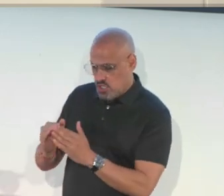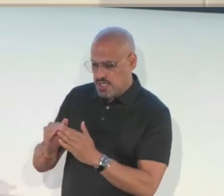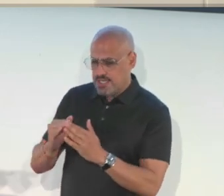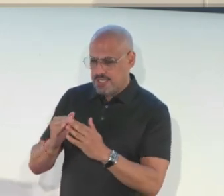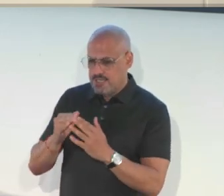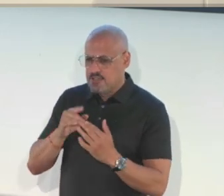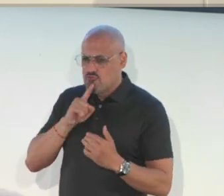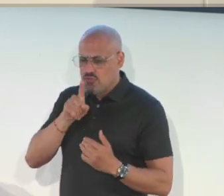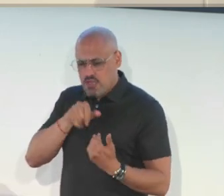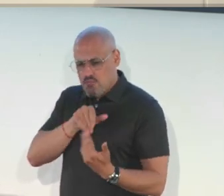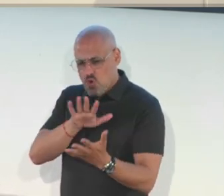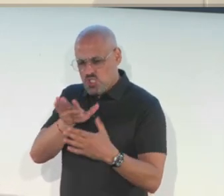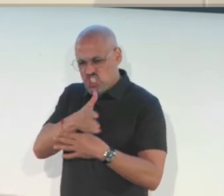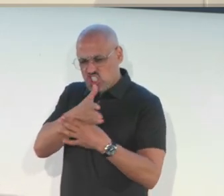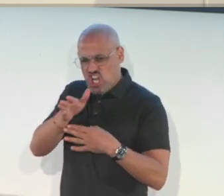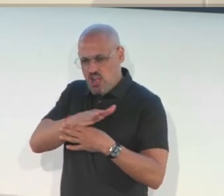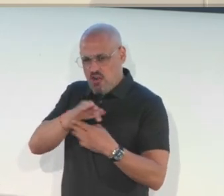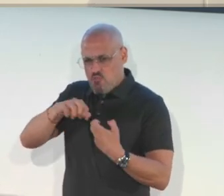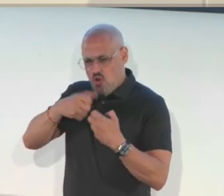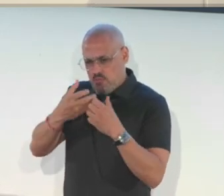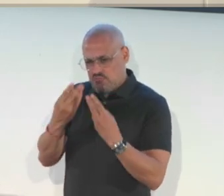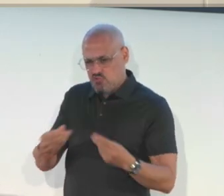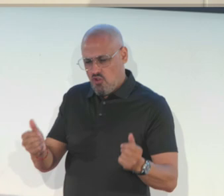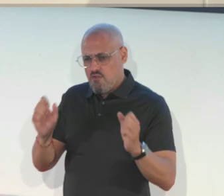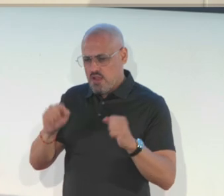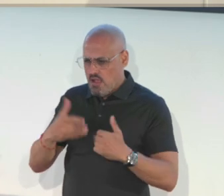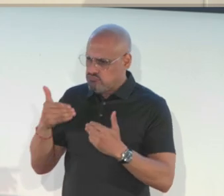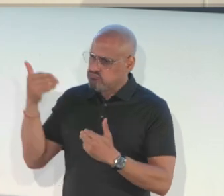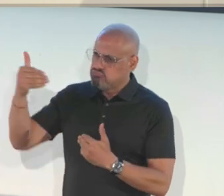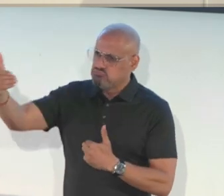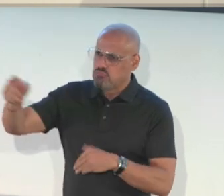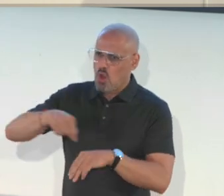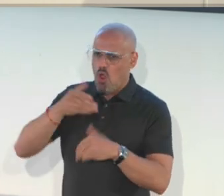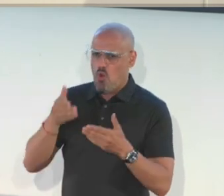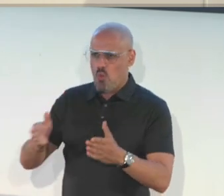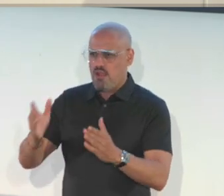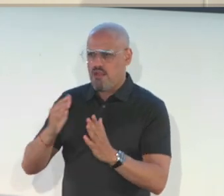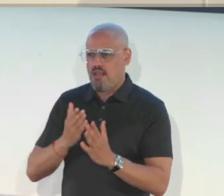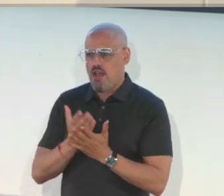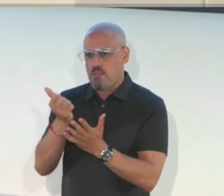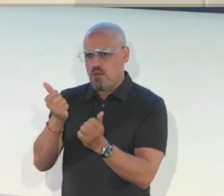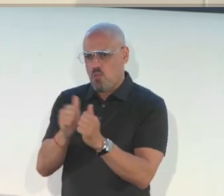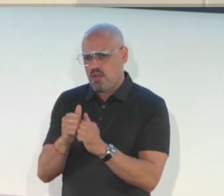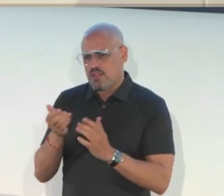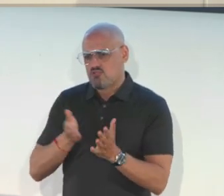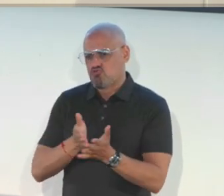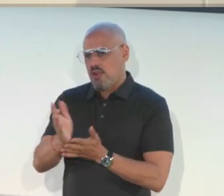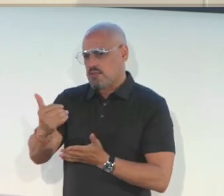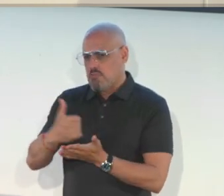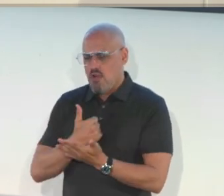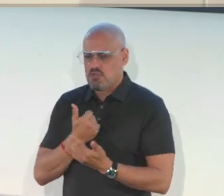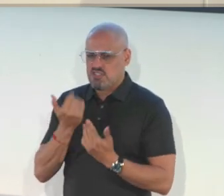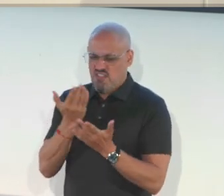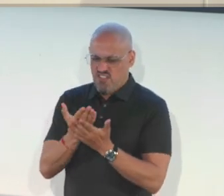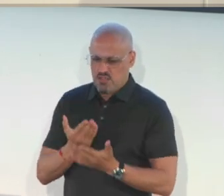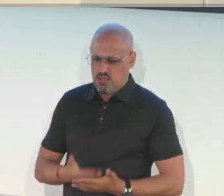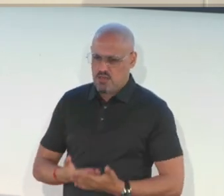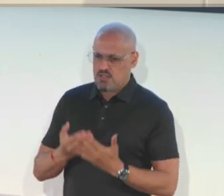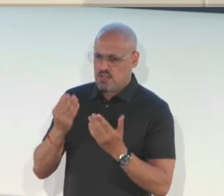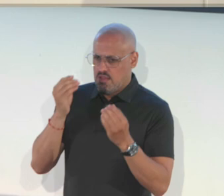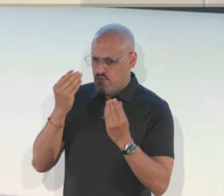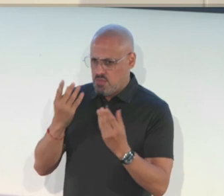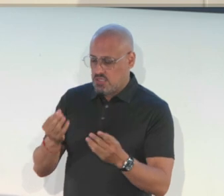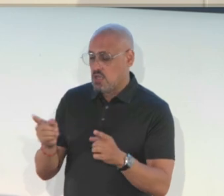shared approach to problem solving can go a long way in helping with the transparency and validity of information, while